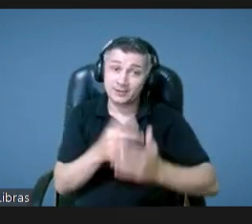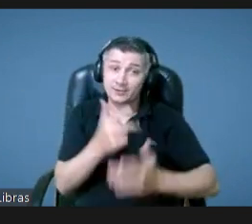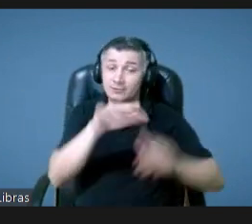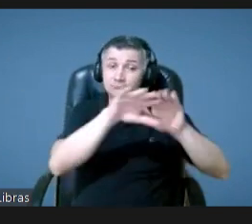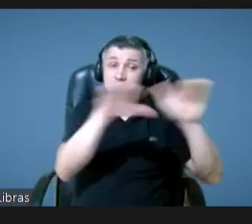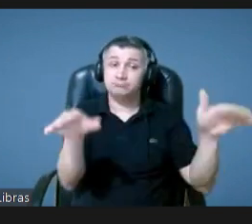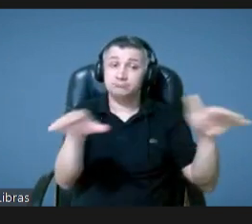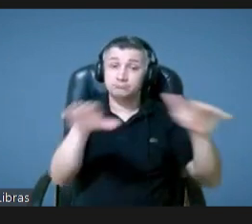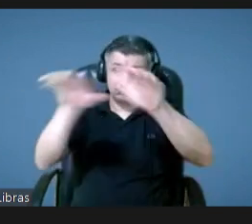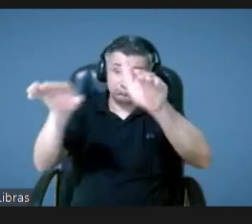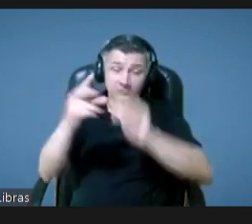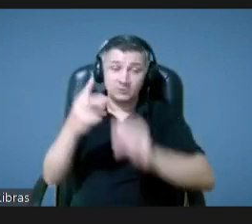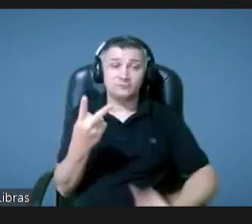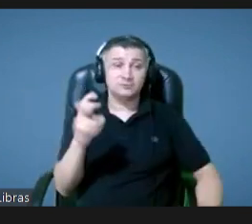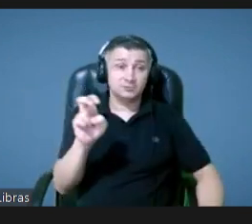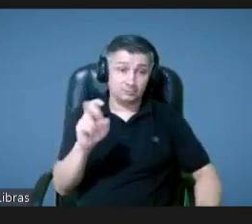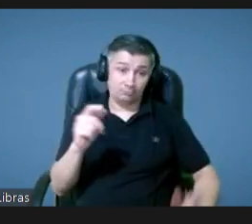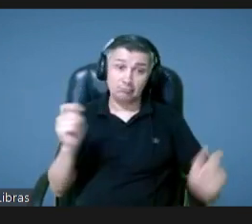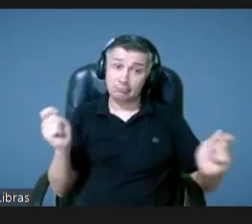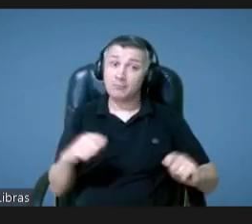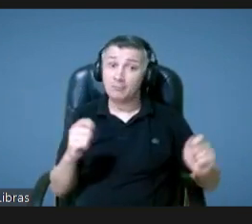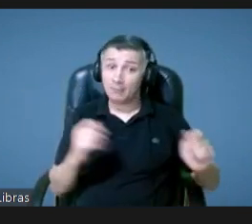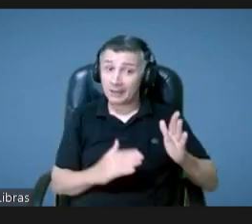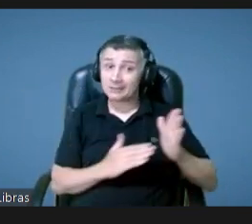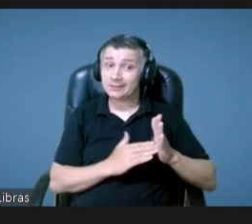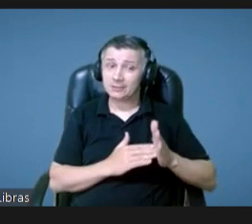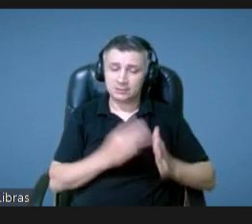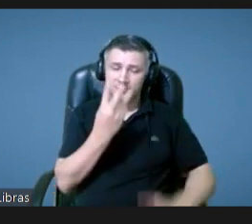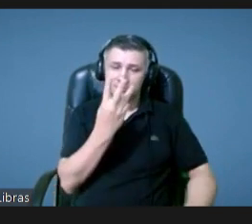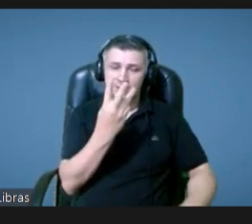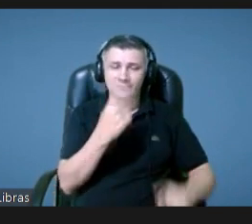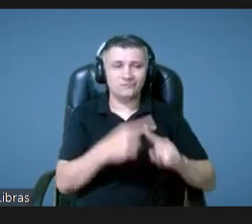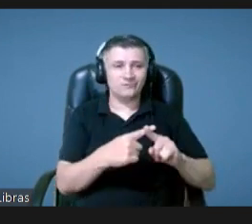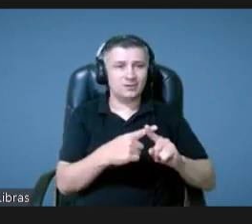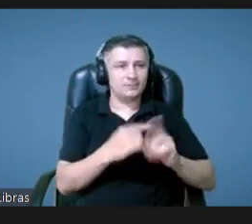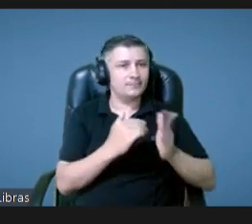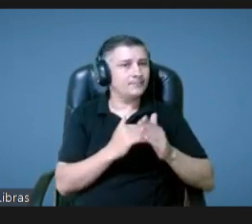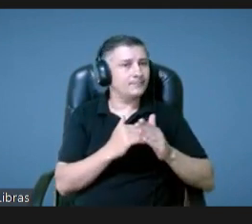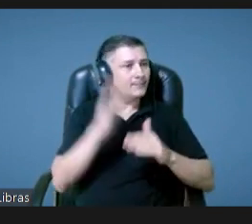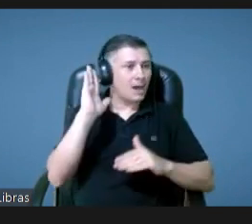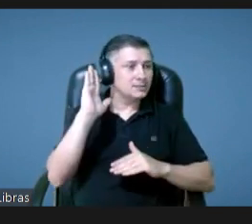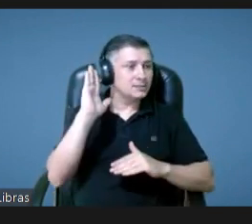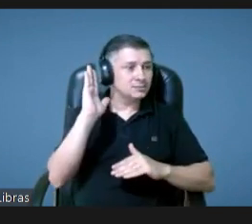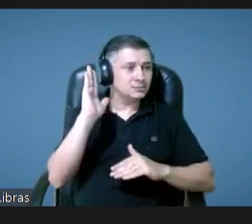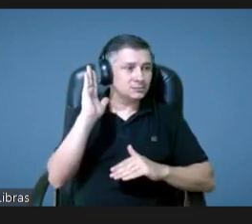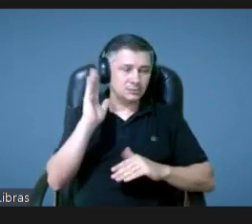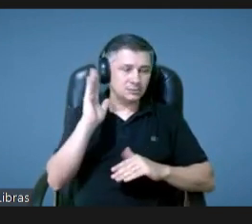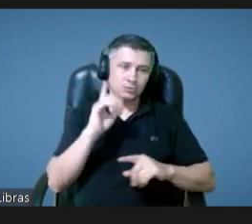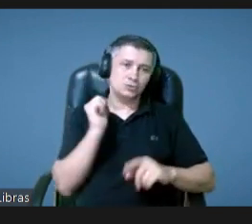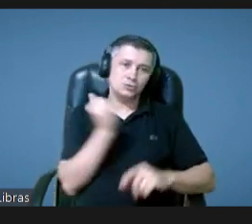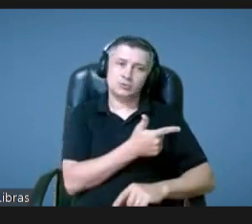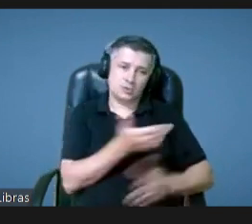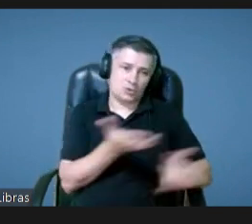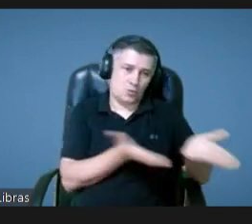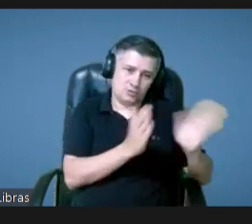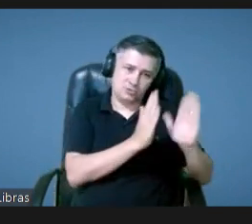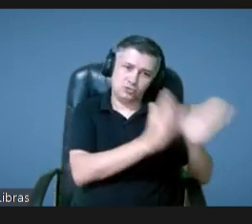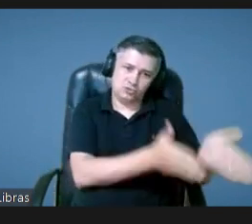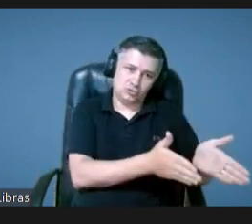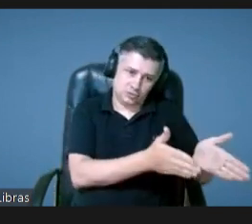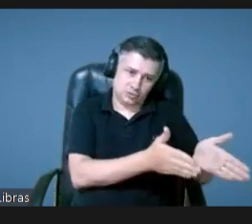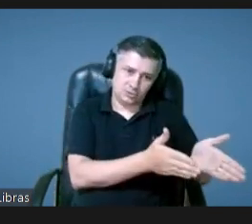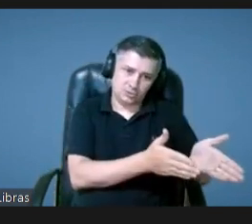is the ideal occupation of the airport. That is, we have the potential to grow threefold